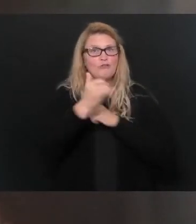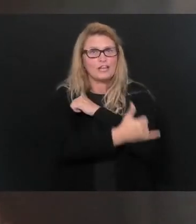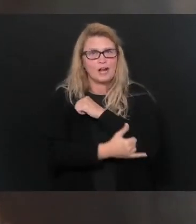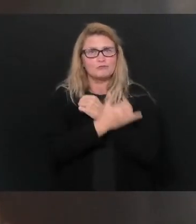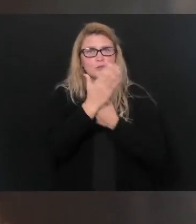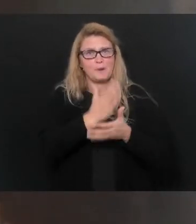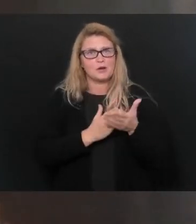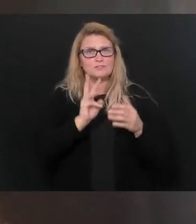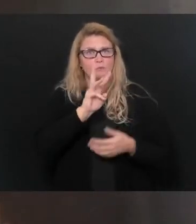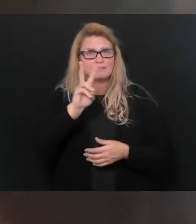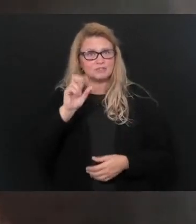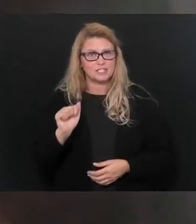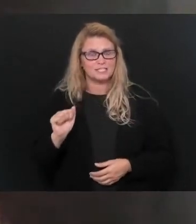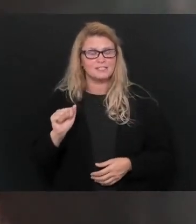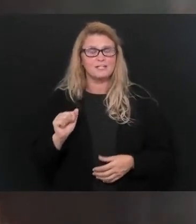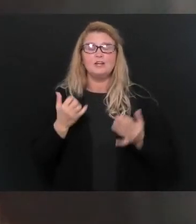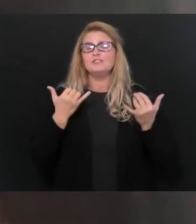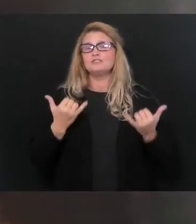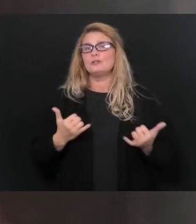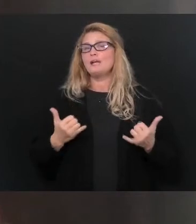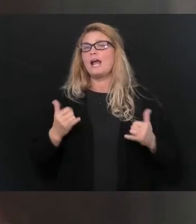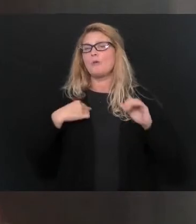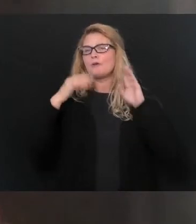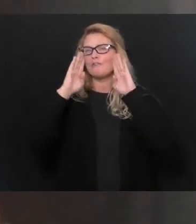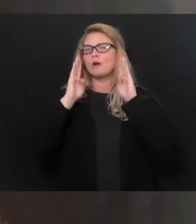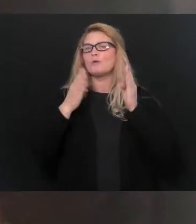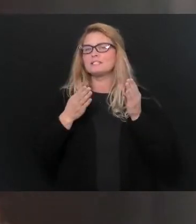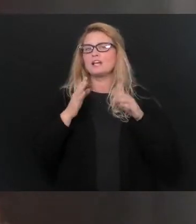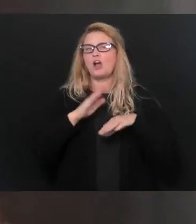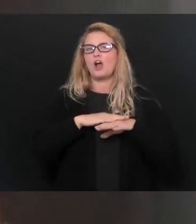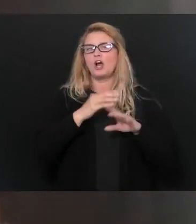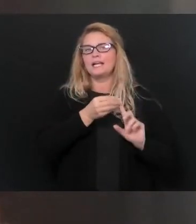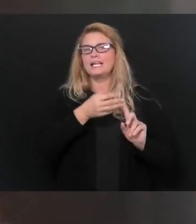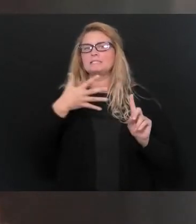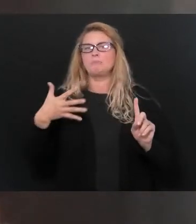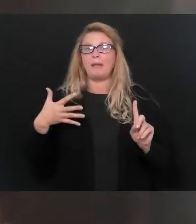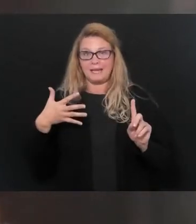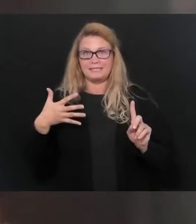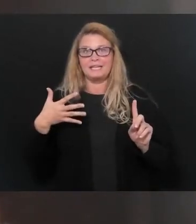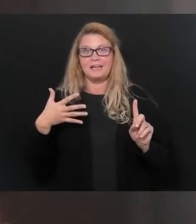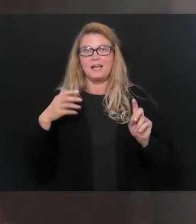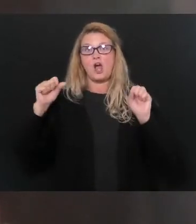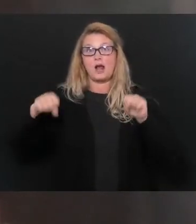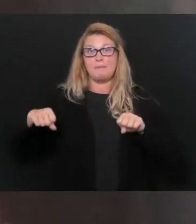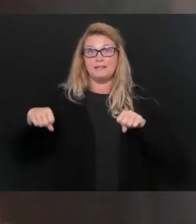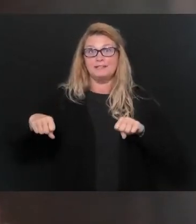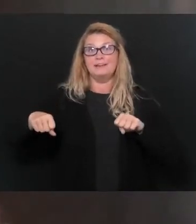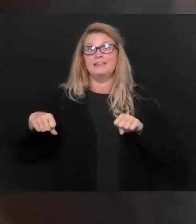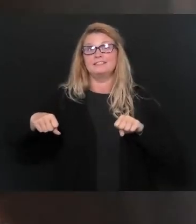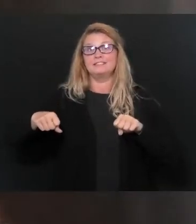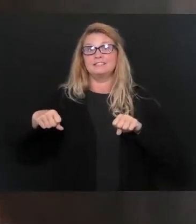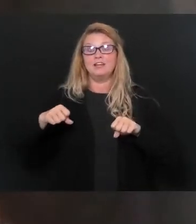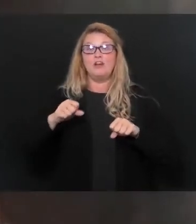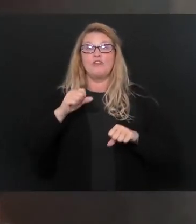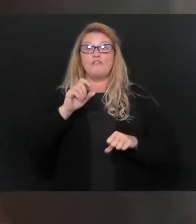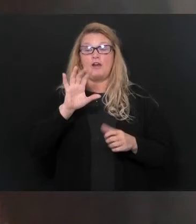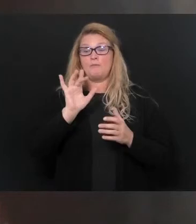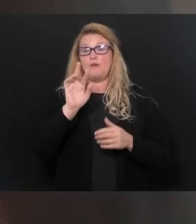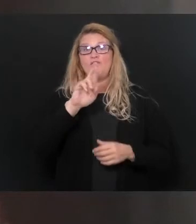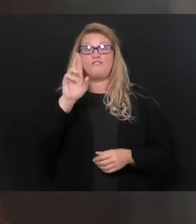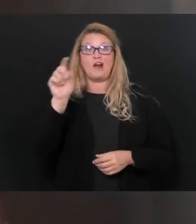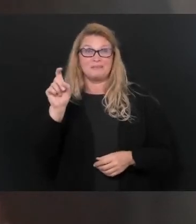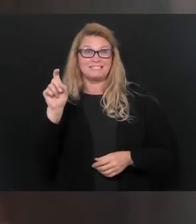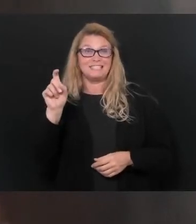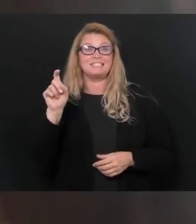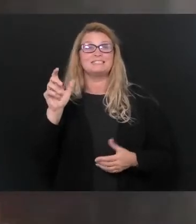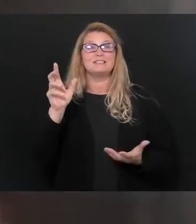So as we start to look at expanding our footprint, our capability from pharmacies, which we're